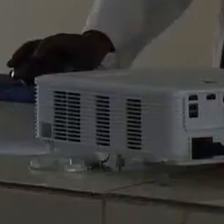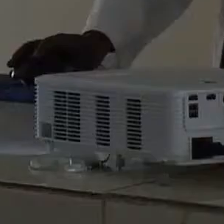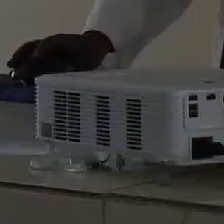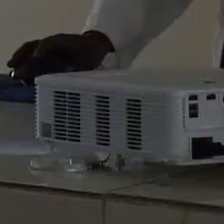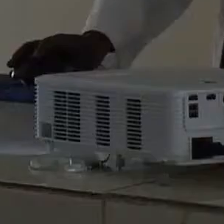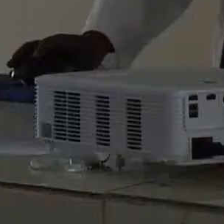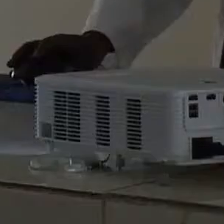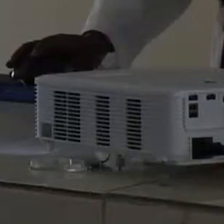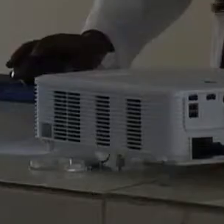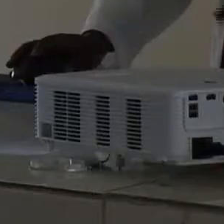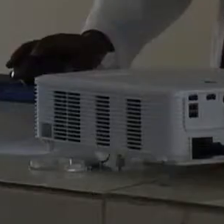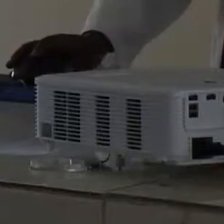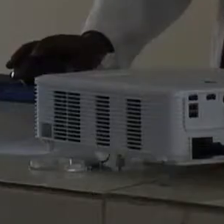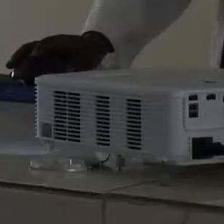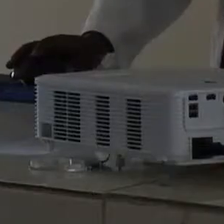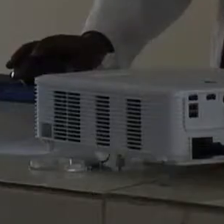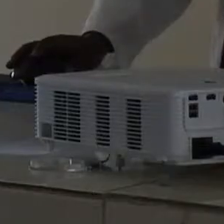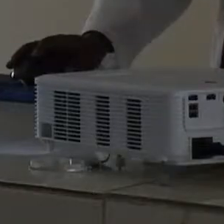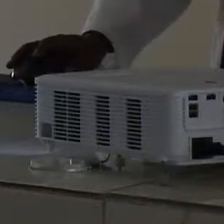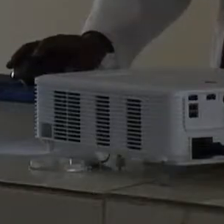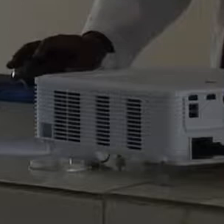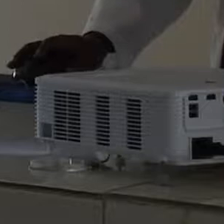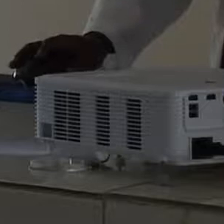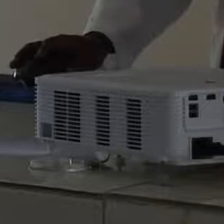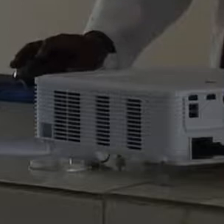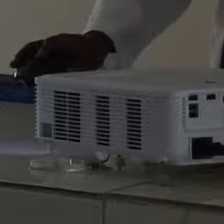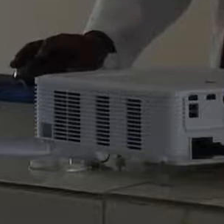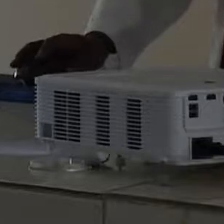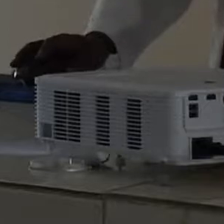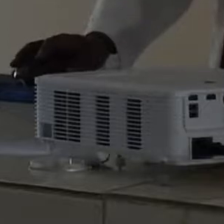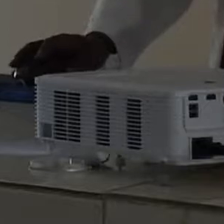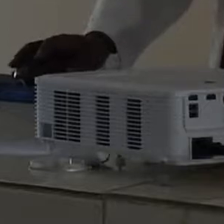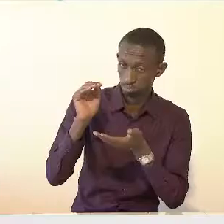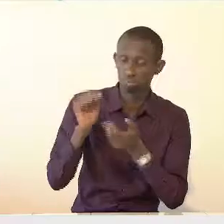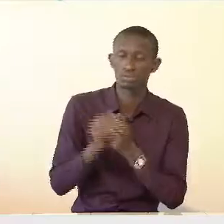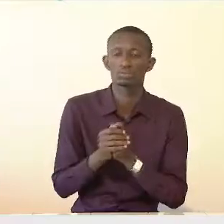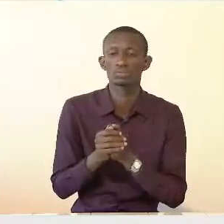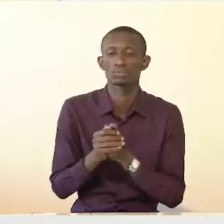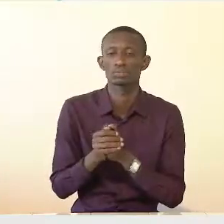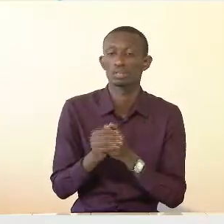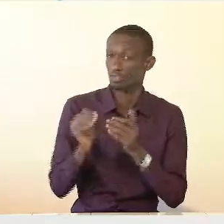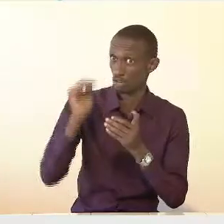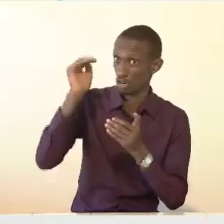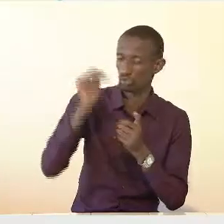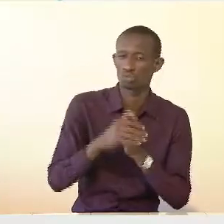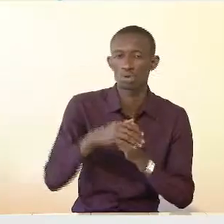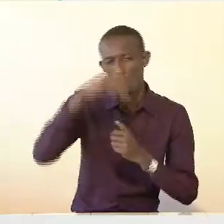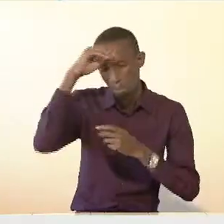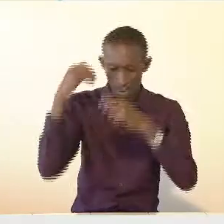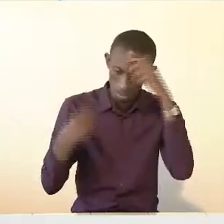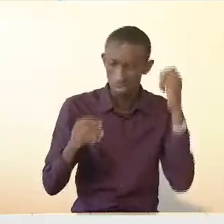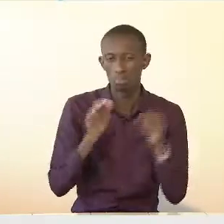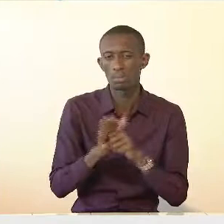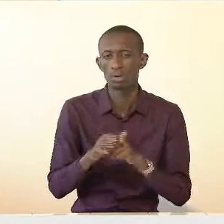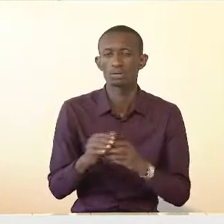one, when the body temperature is very low, there is increase of sweating, of vasodilation,